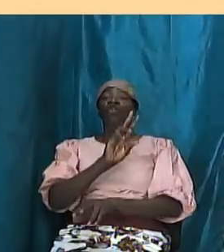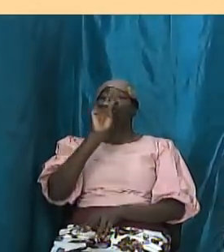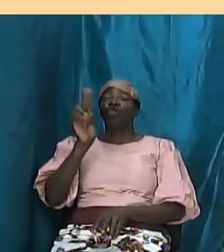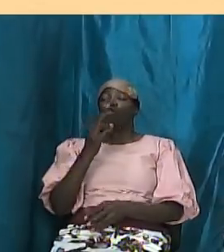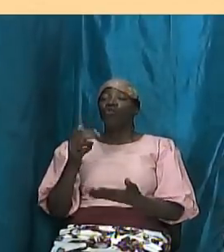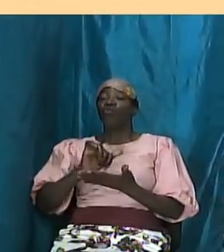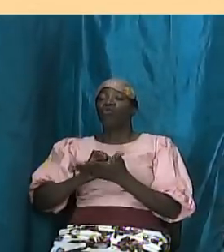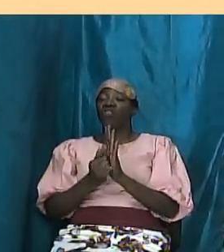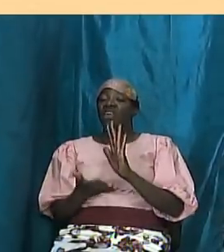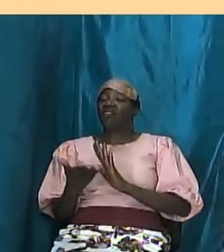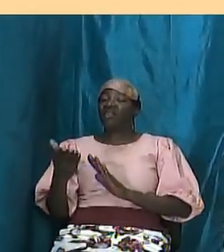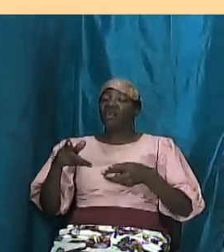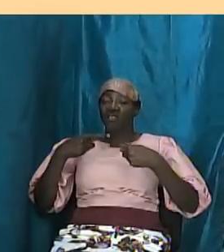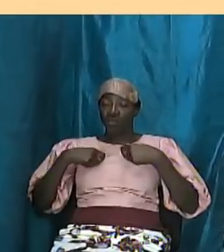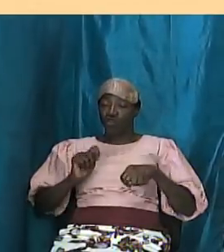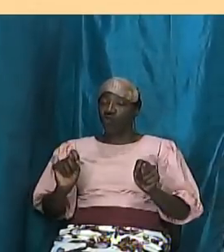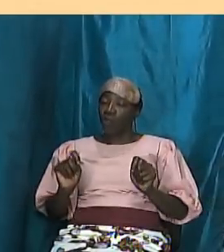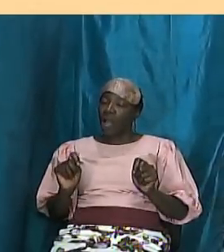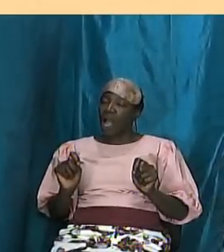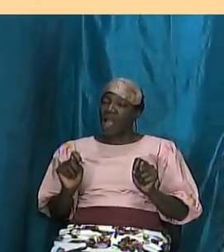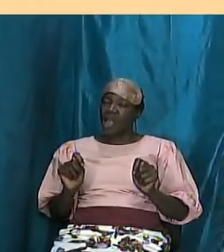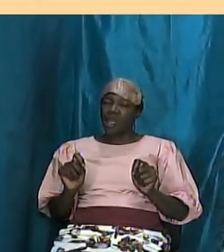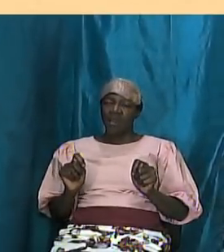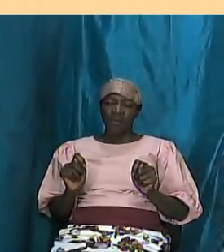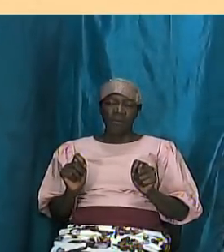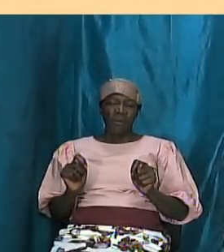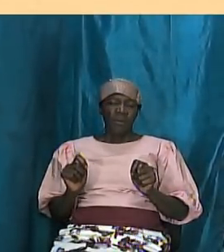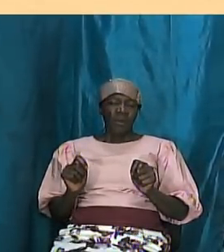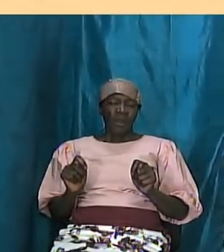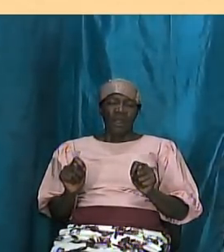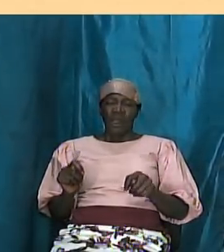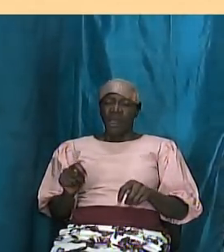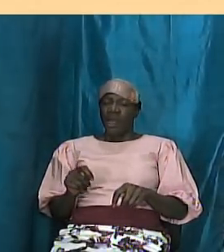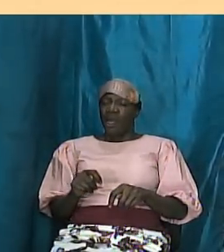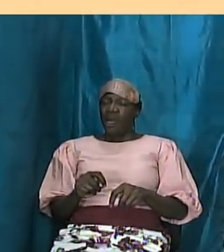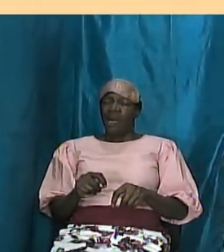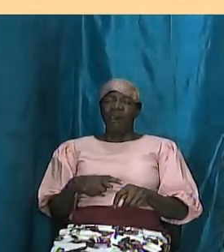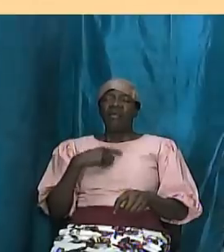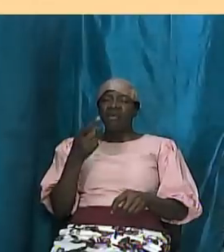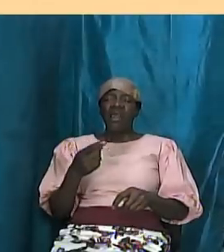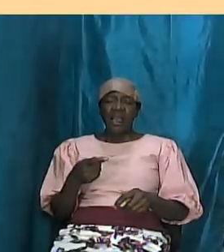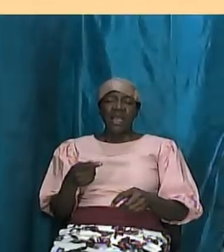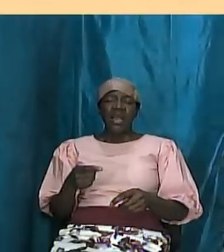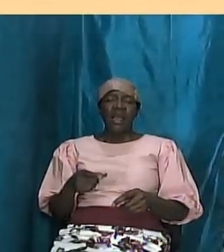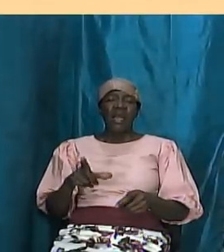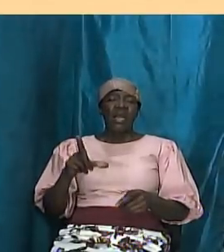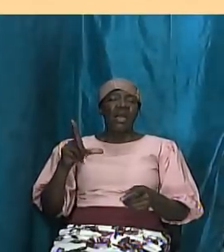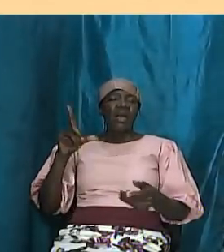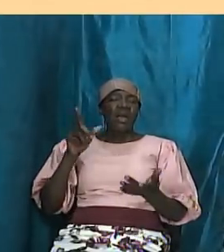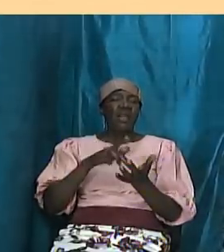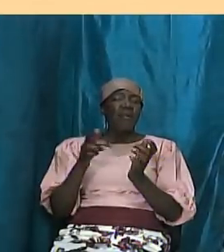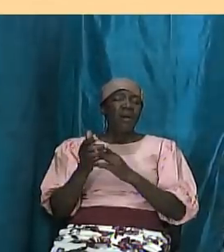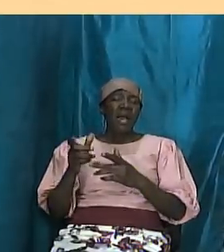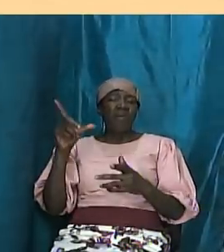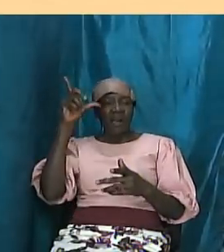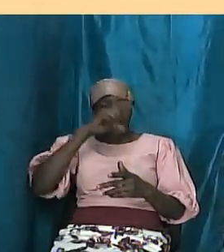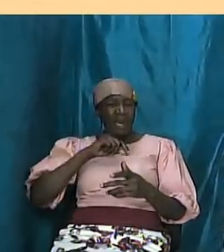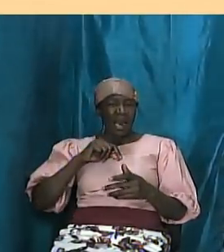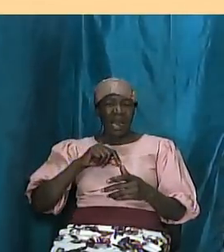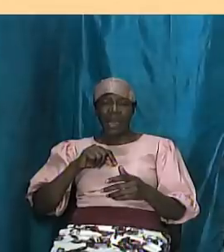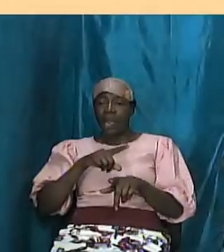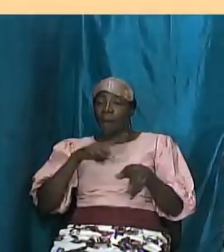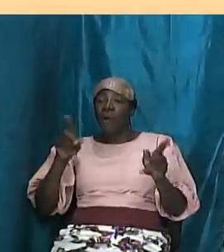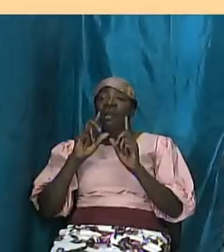to try and discredit the validity of the book. But the answers are right in front of